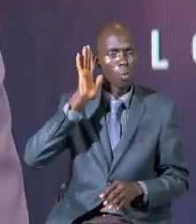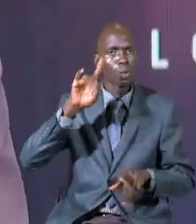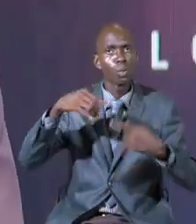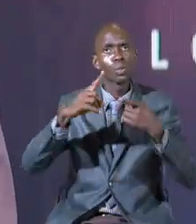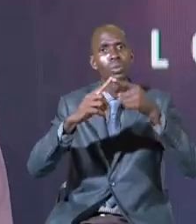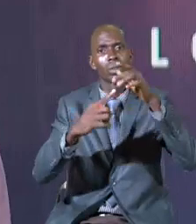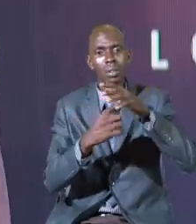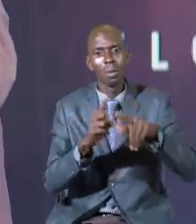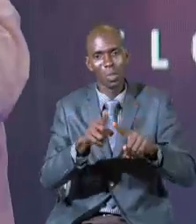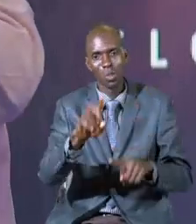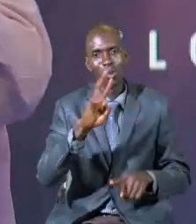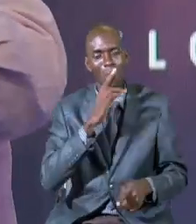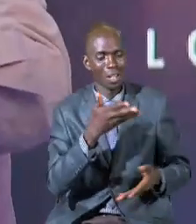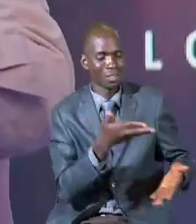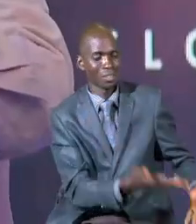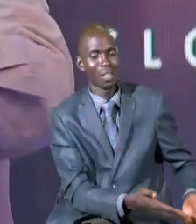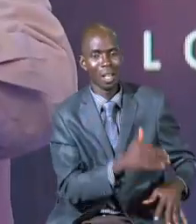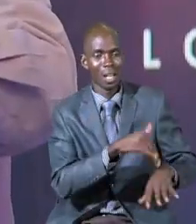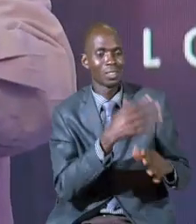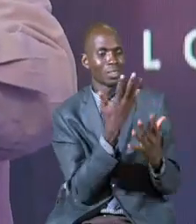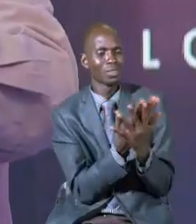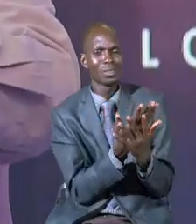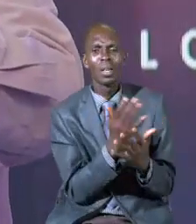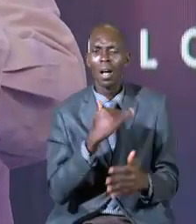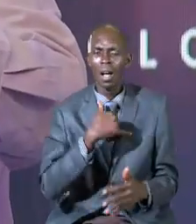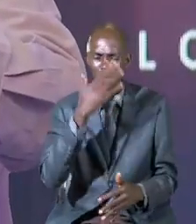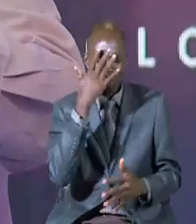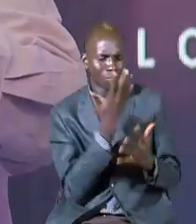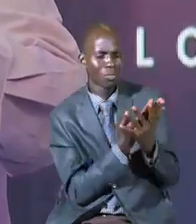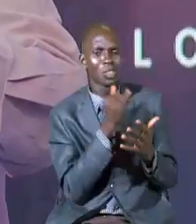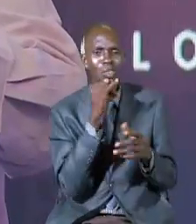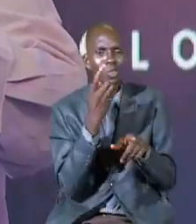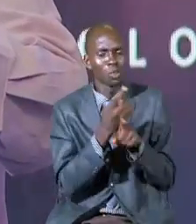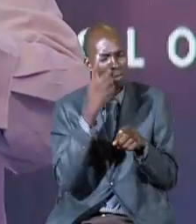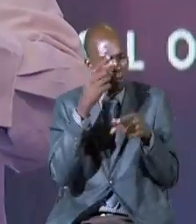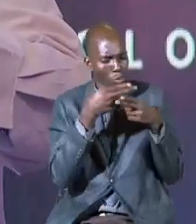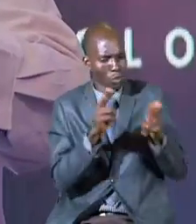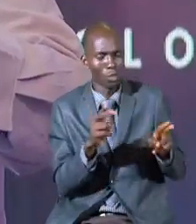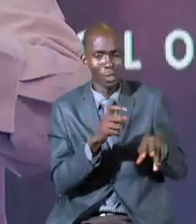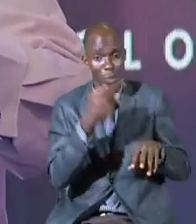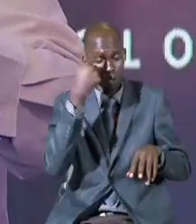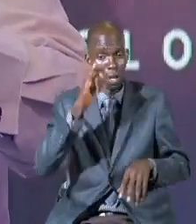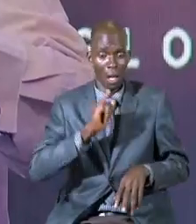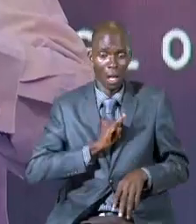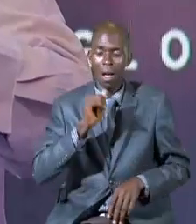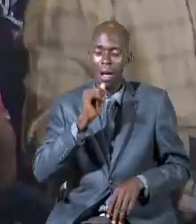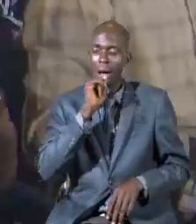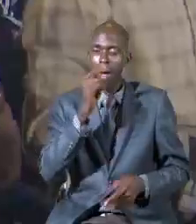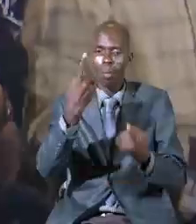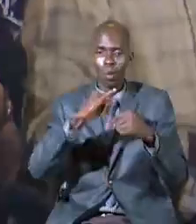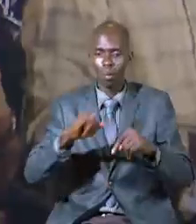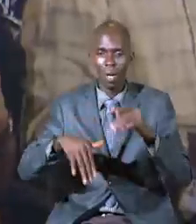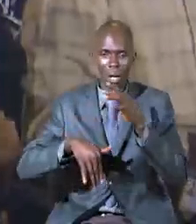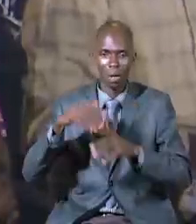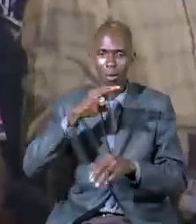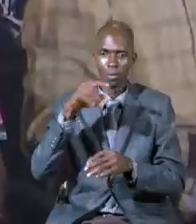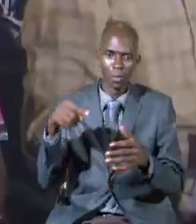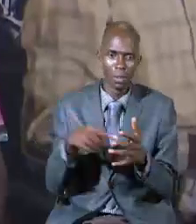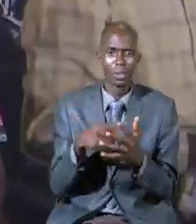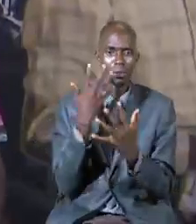the prison? This one is temporary. I'm coming out of this place. I said, I'm coming out of this place. And